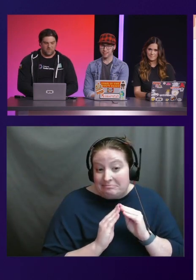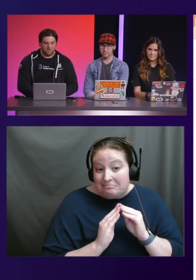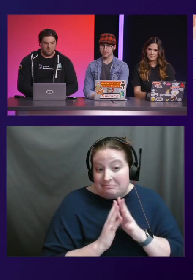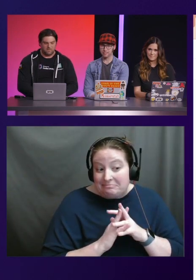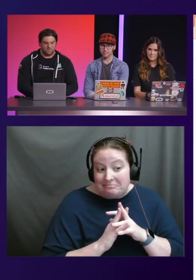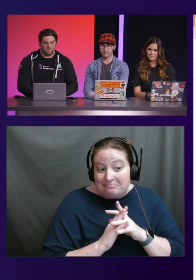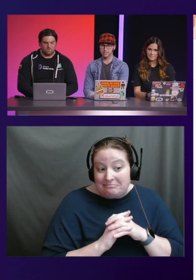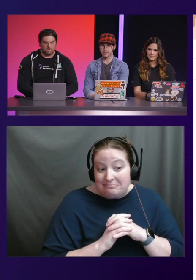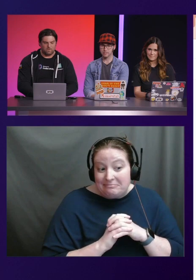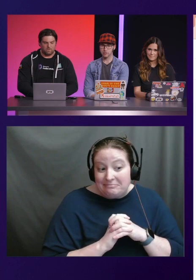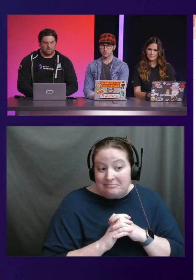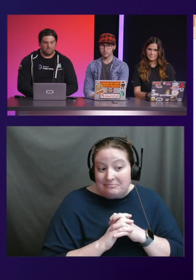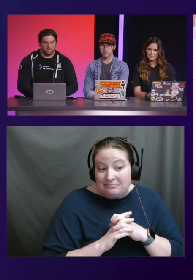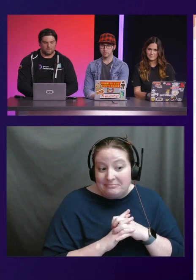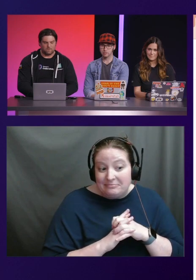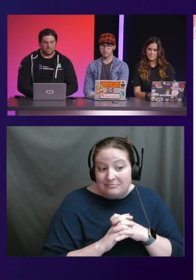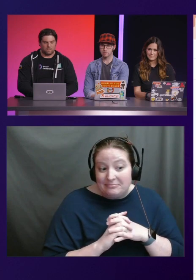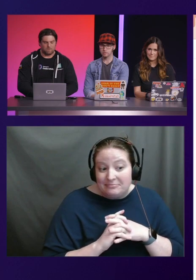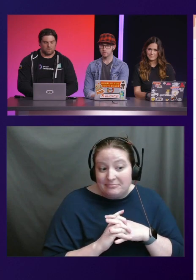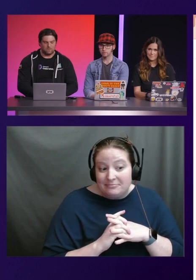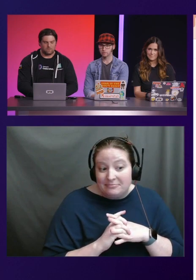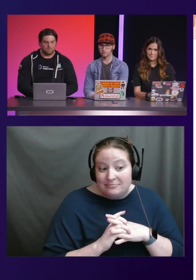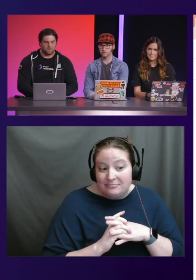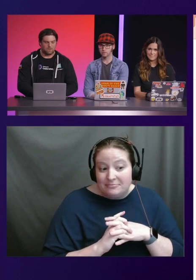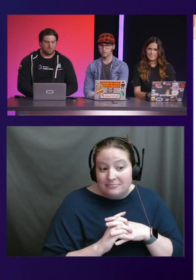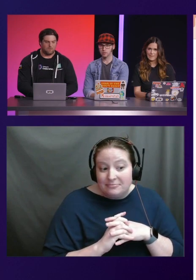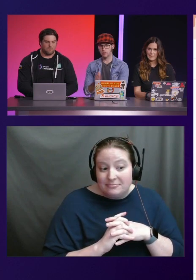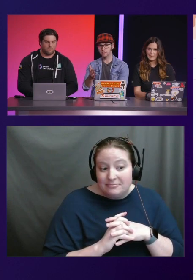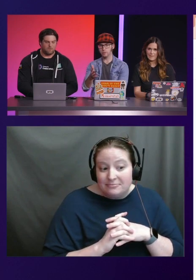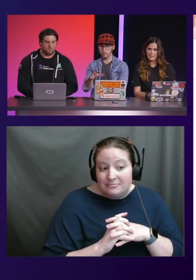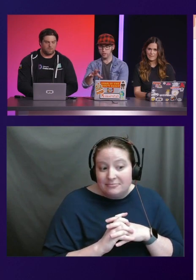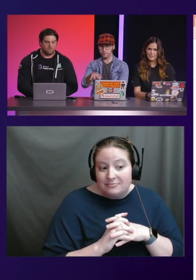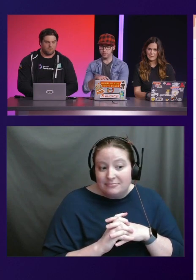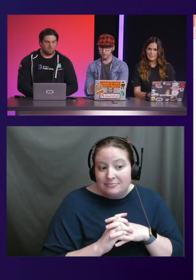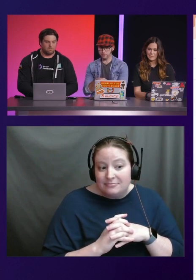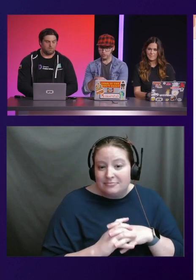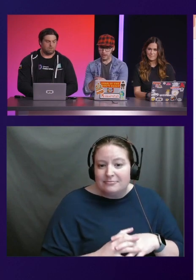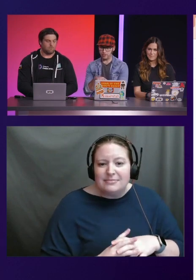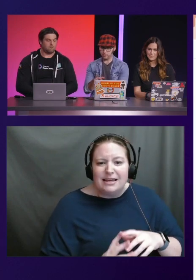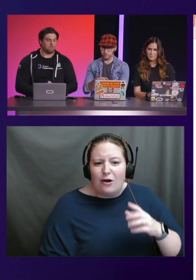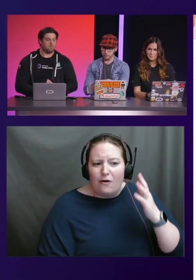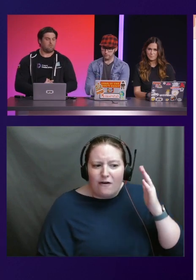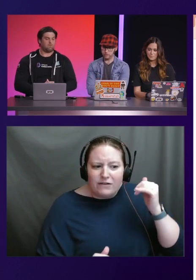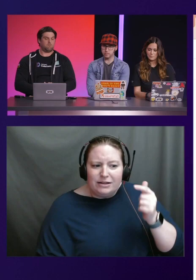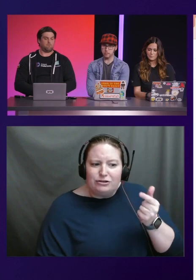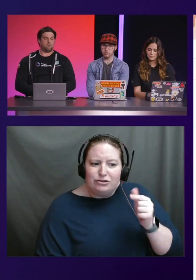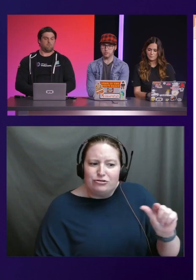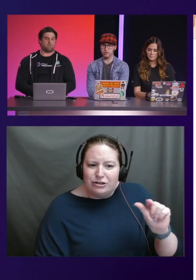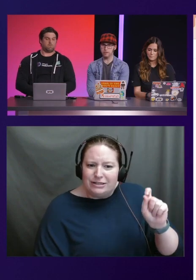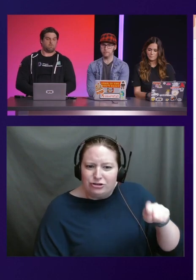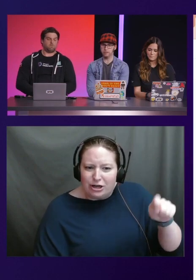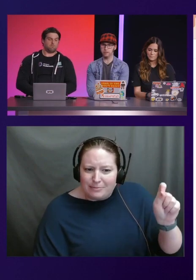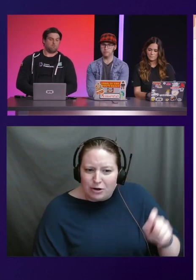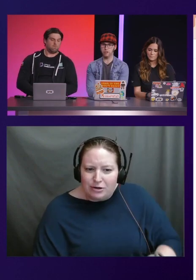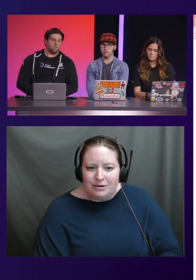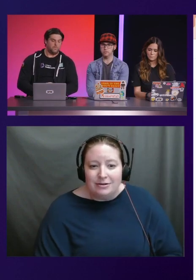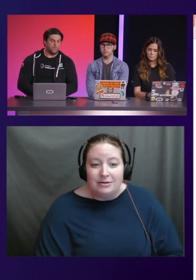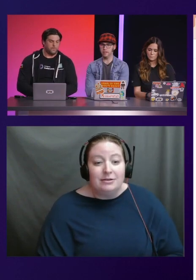So if we go back to our workflows, hopefully there's a second green check mark. I just want to clarify too for chat, there's a bit of a discussion